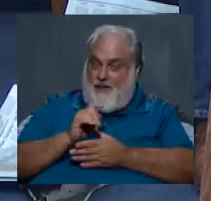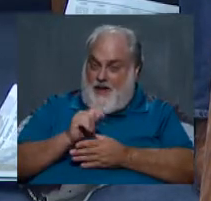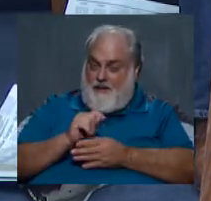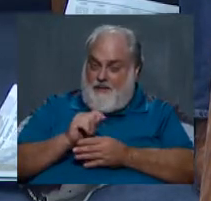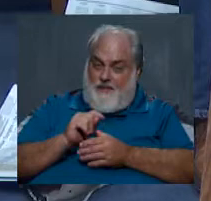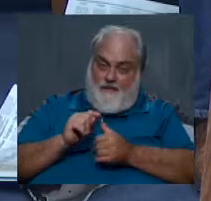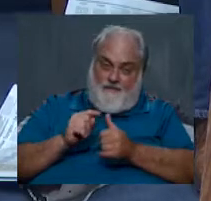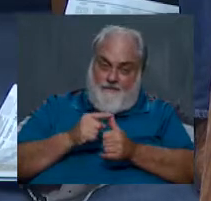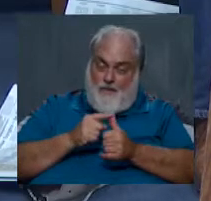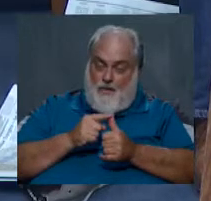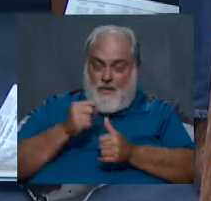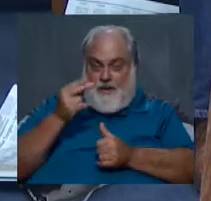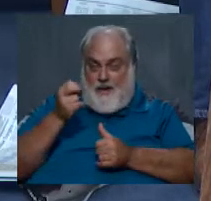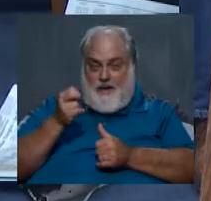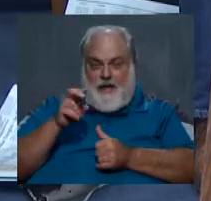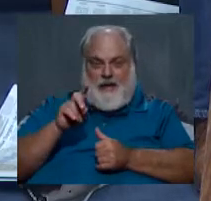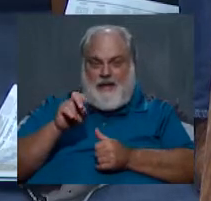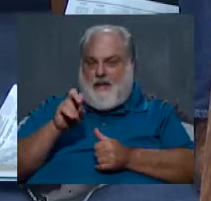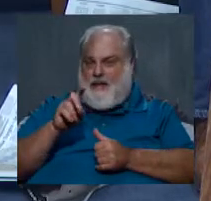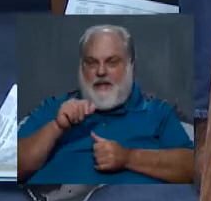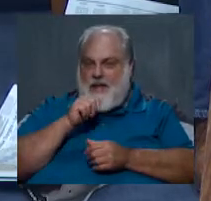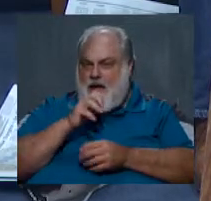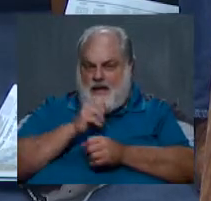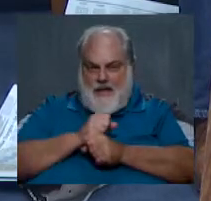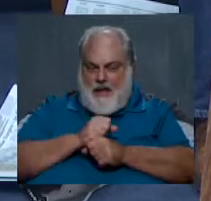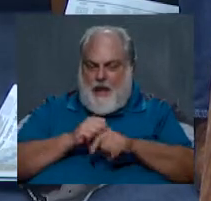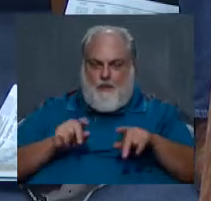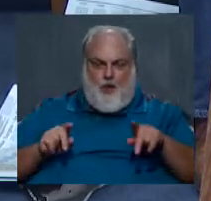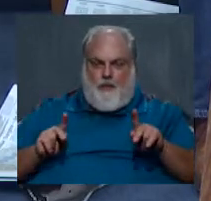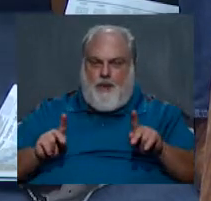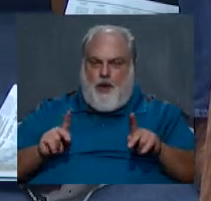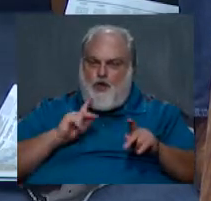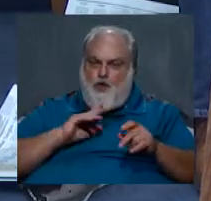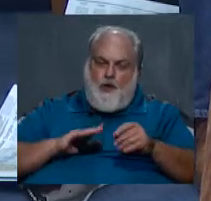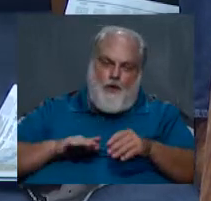one fact is he did not get a permit to fill that